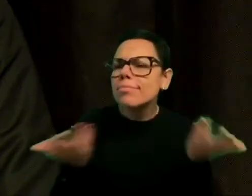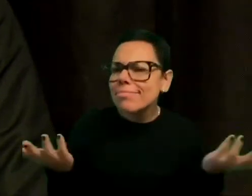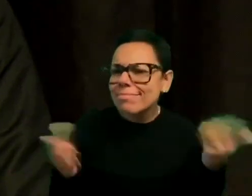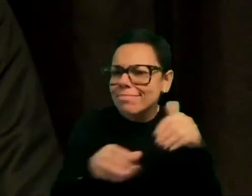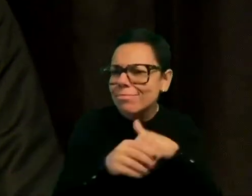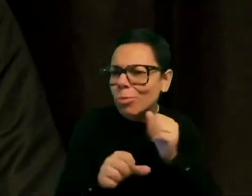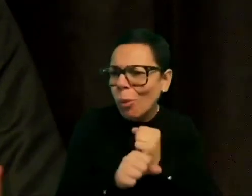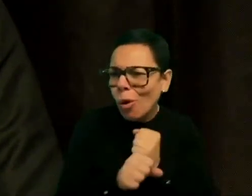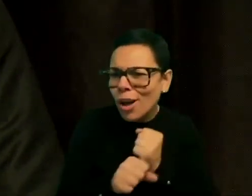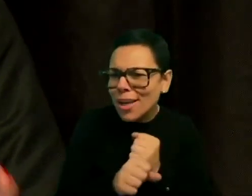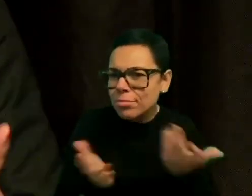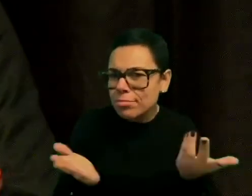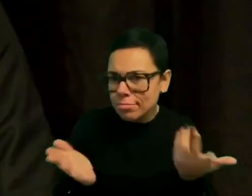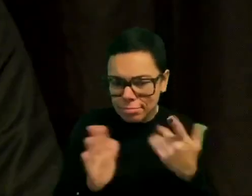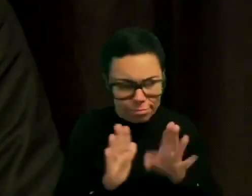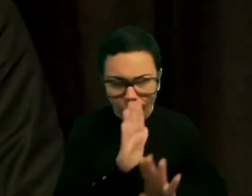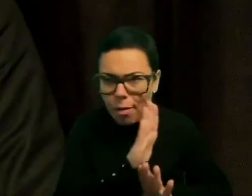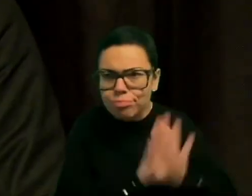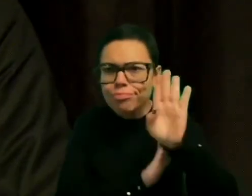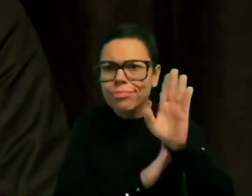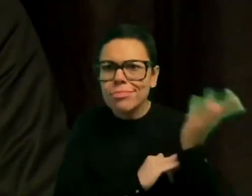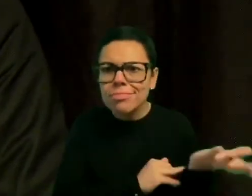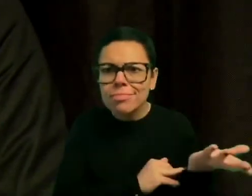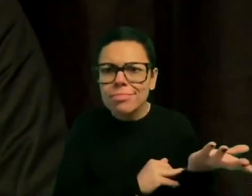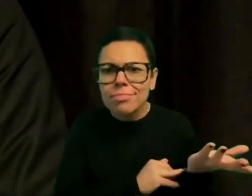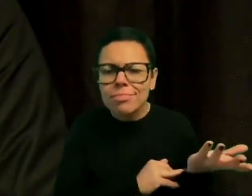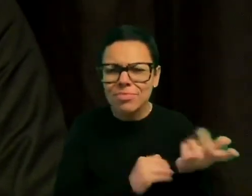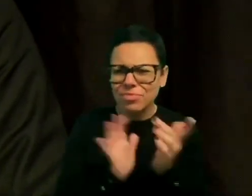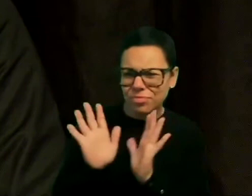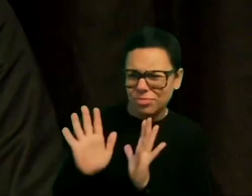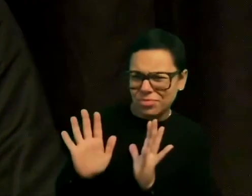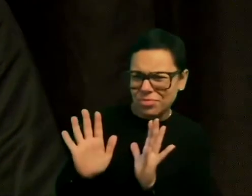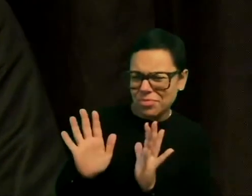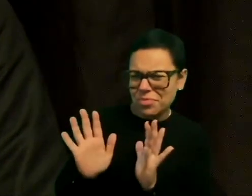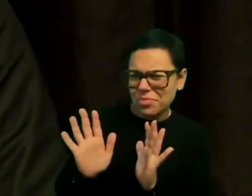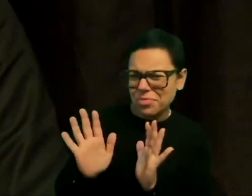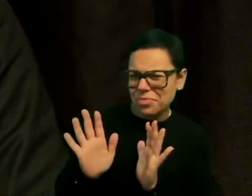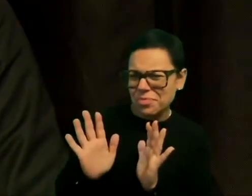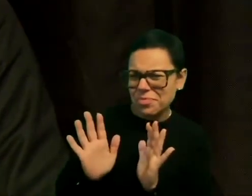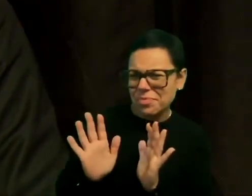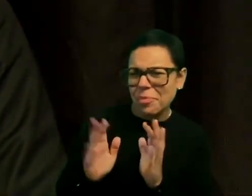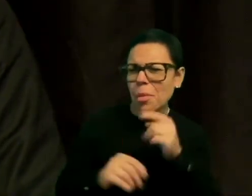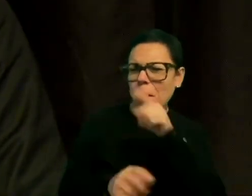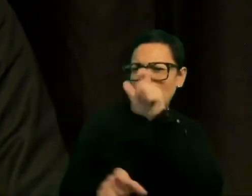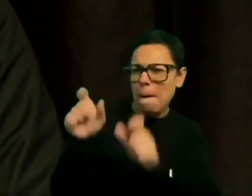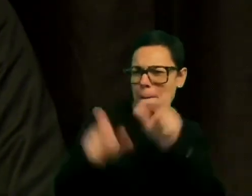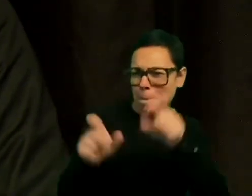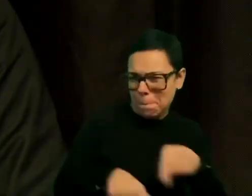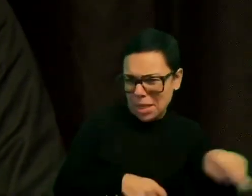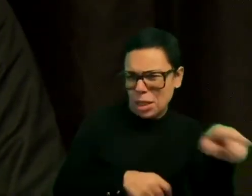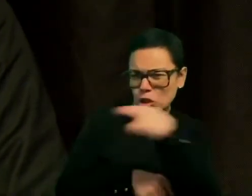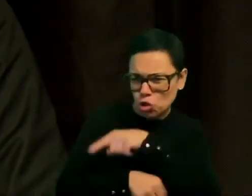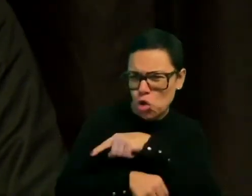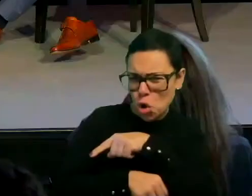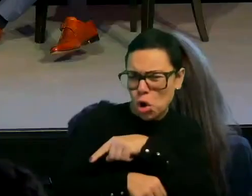But also people said, we want to give new people on the market a fair chance. So I give a party and I have my catering needs to be